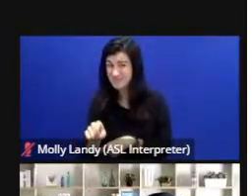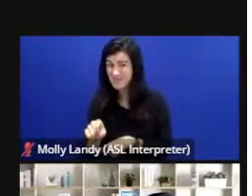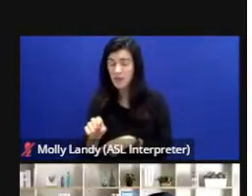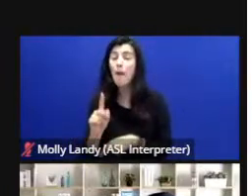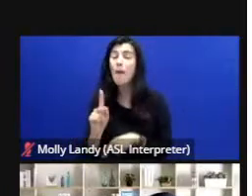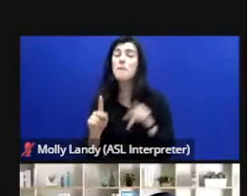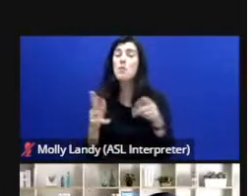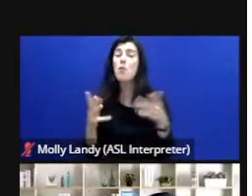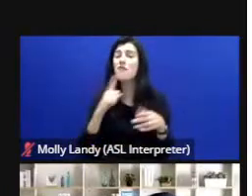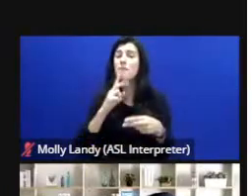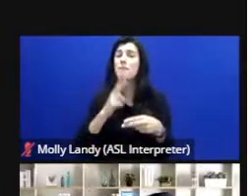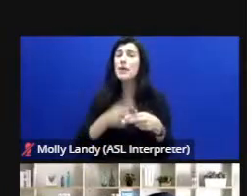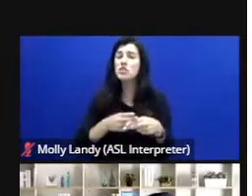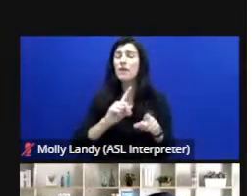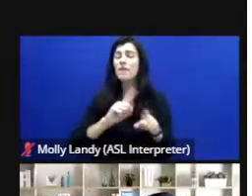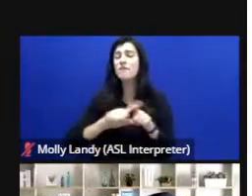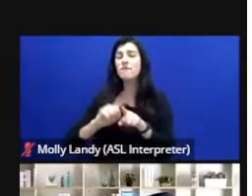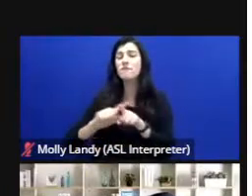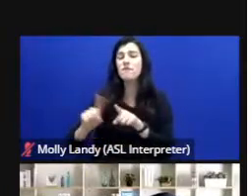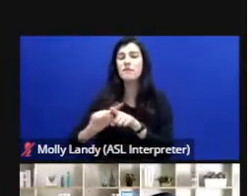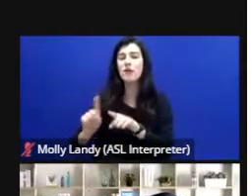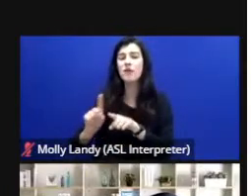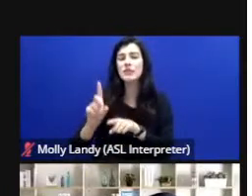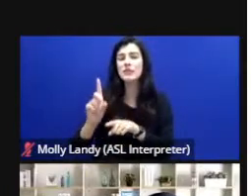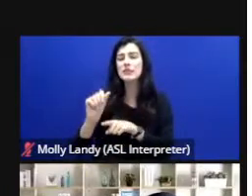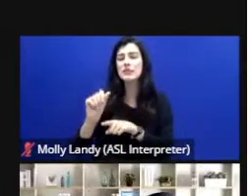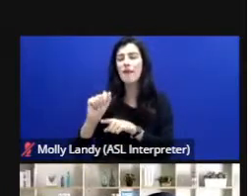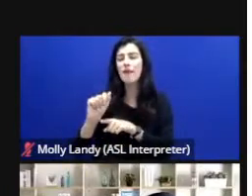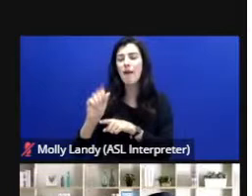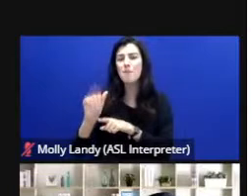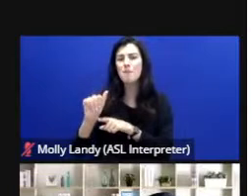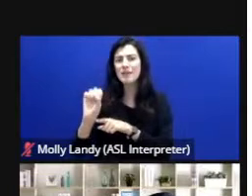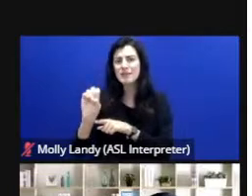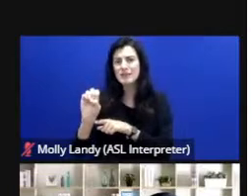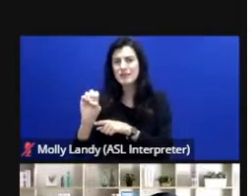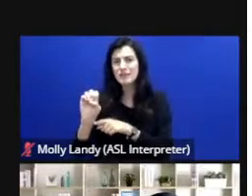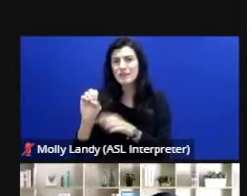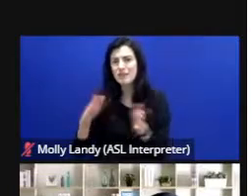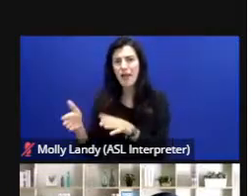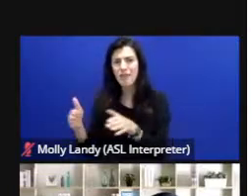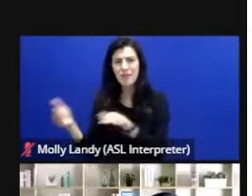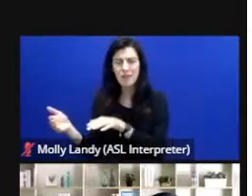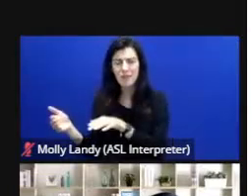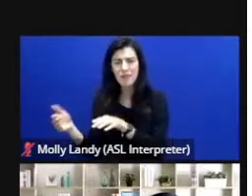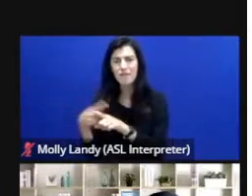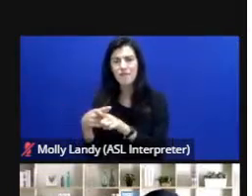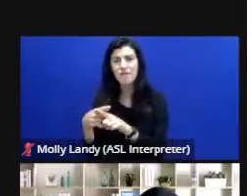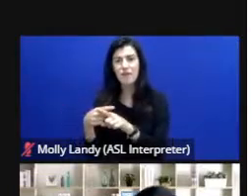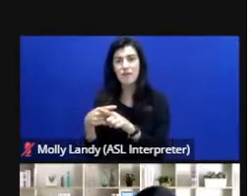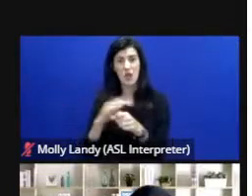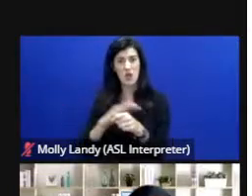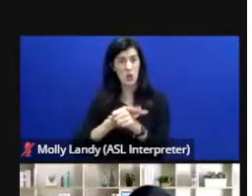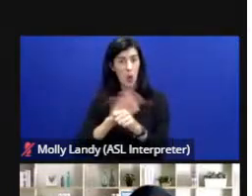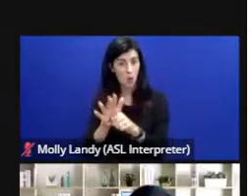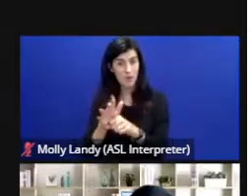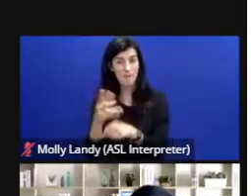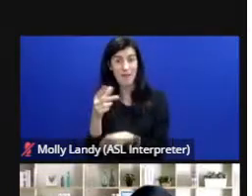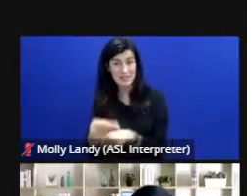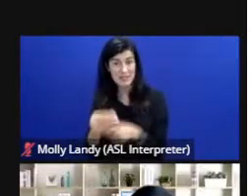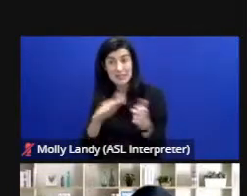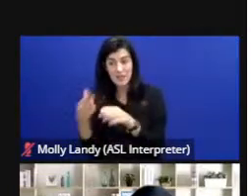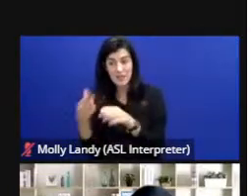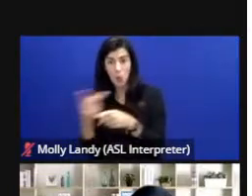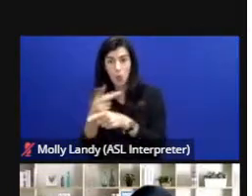VAERS database of deaths more than any other vaccine in the history of the country. And I don't know that anybody's mentioned this